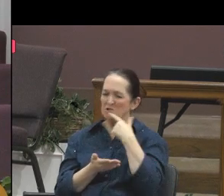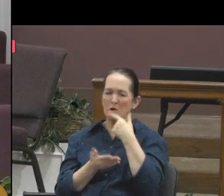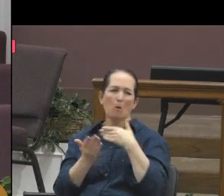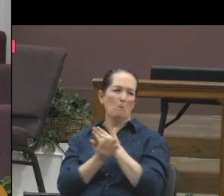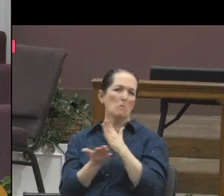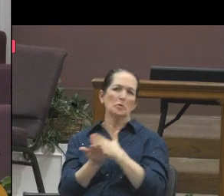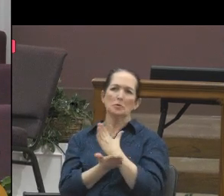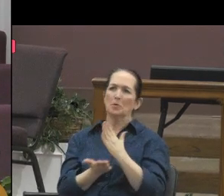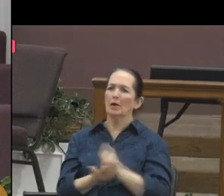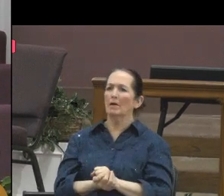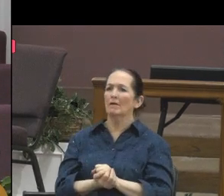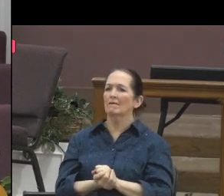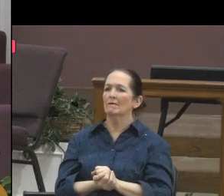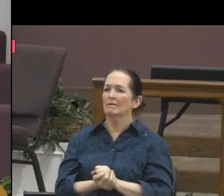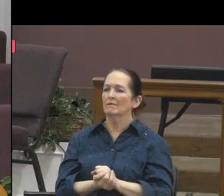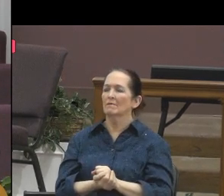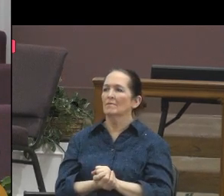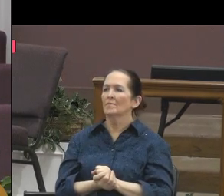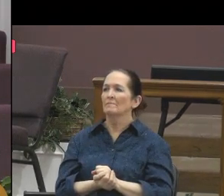okay.